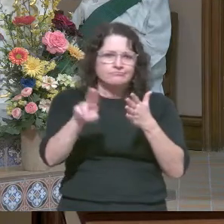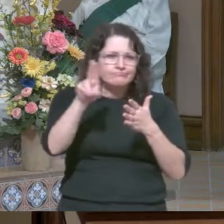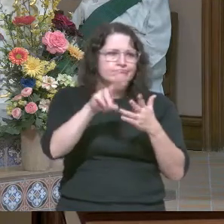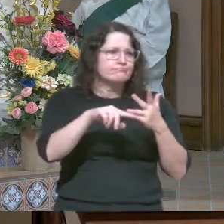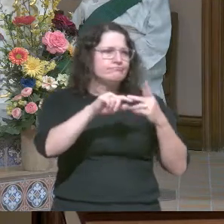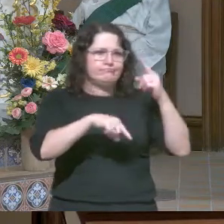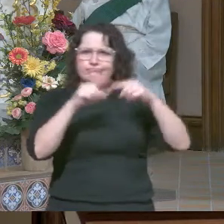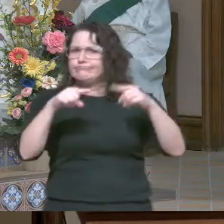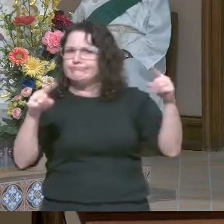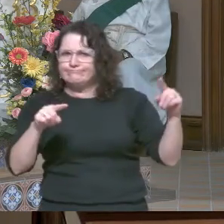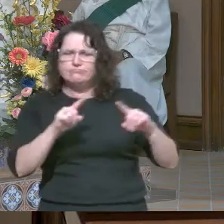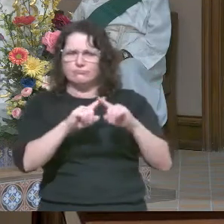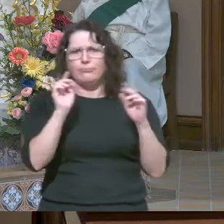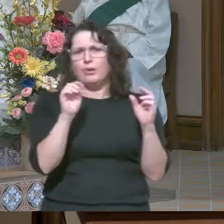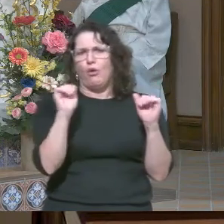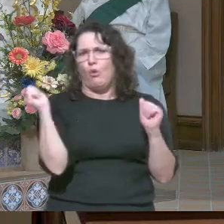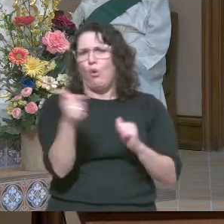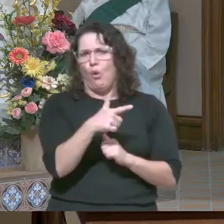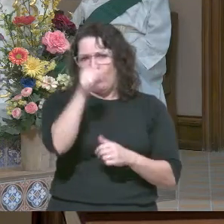Other people were different places.